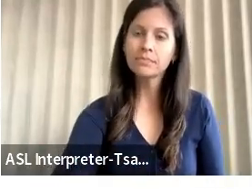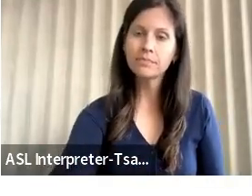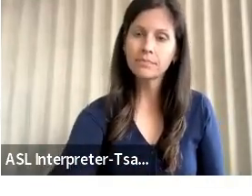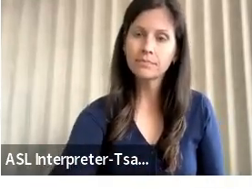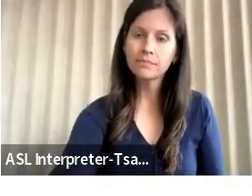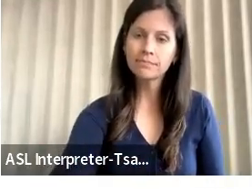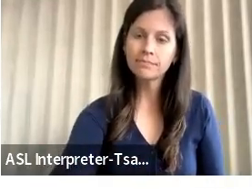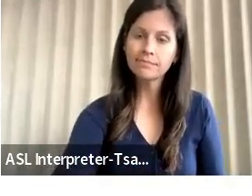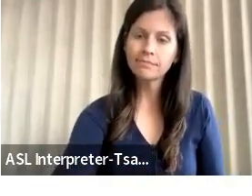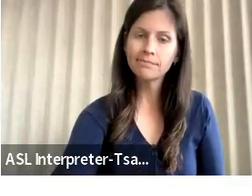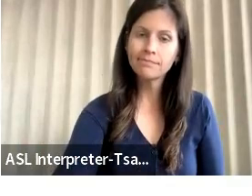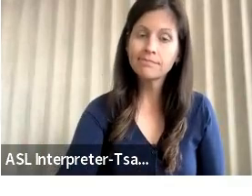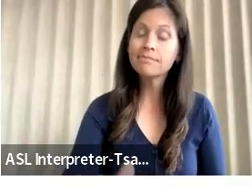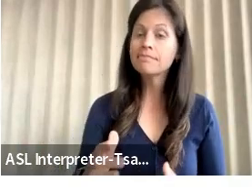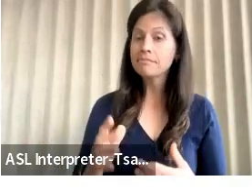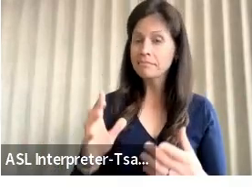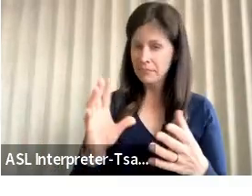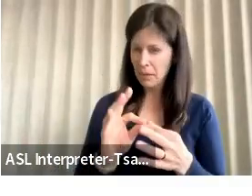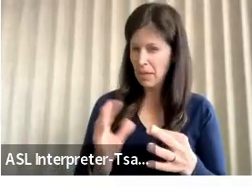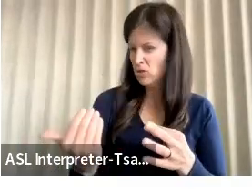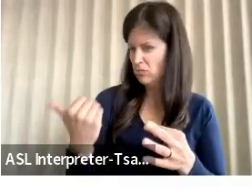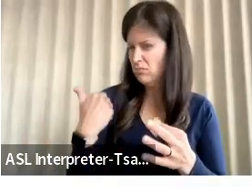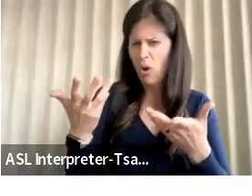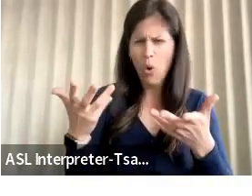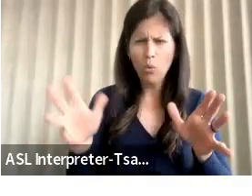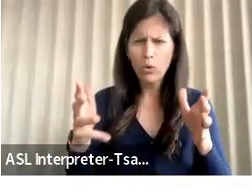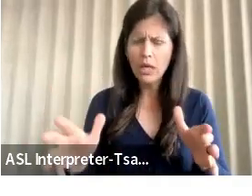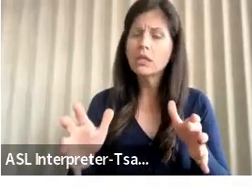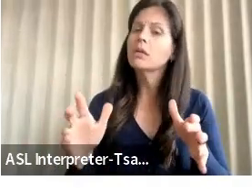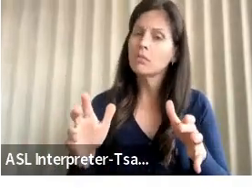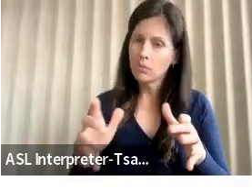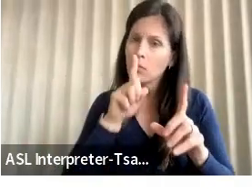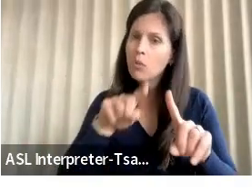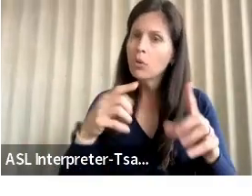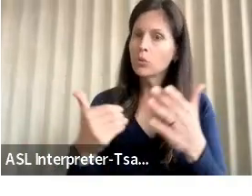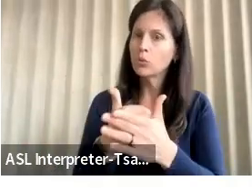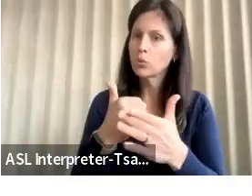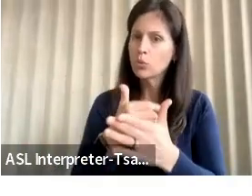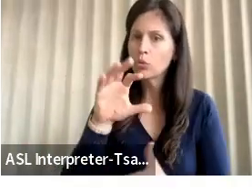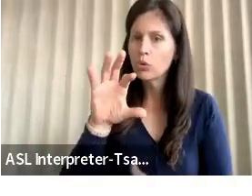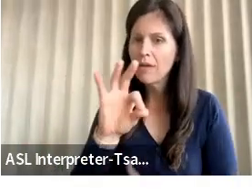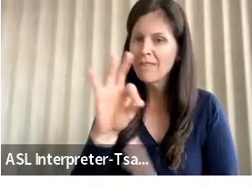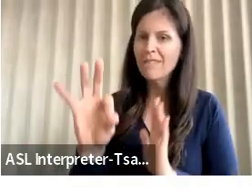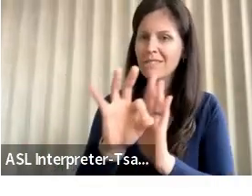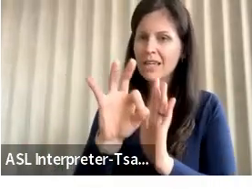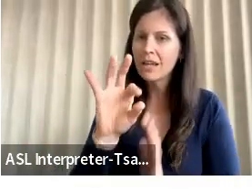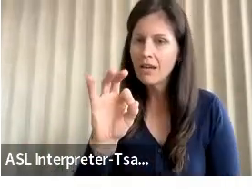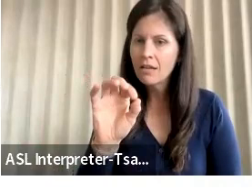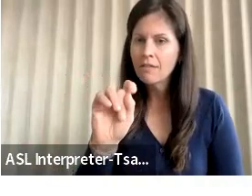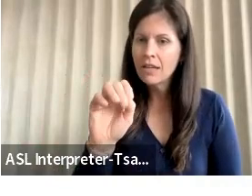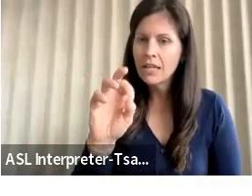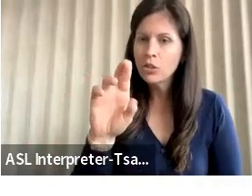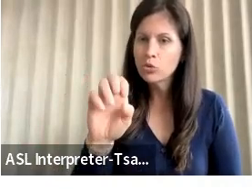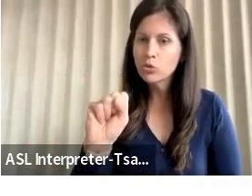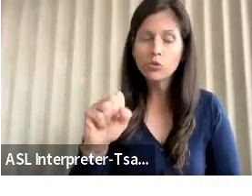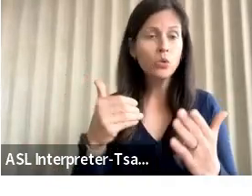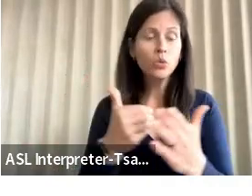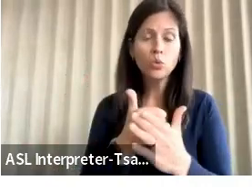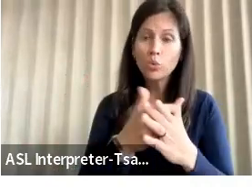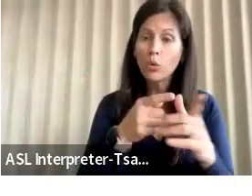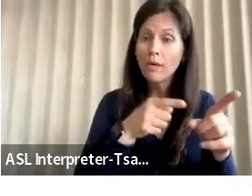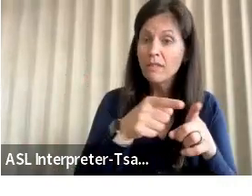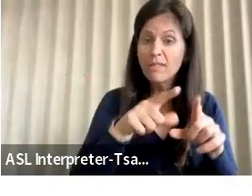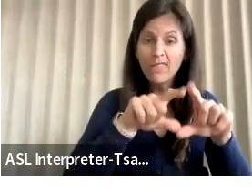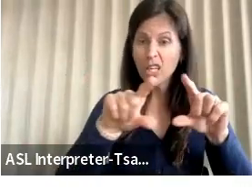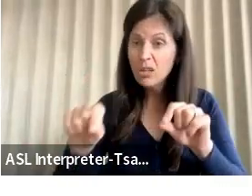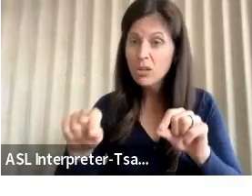the reports will receive new features such as new fields or filters due to